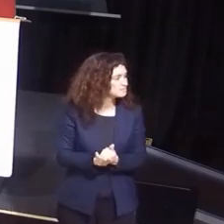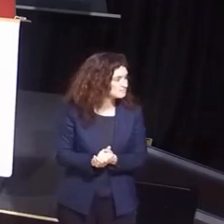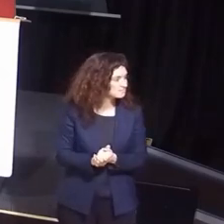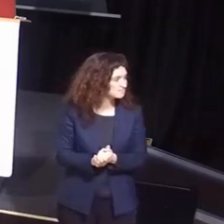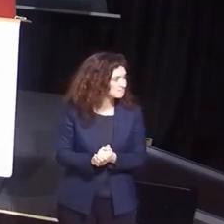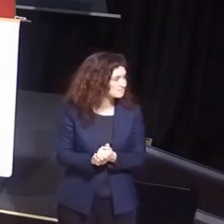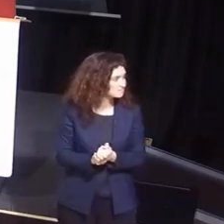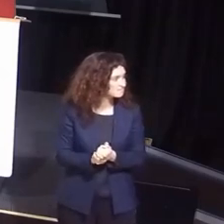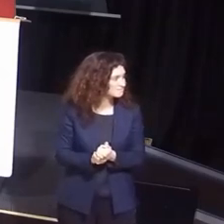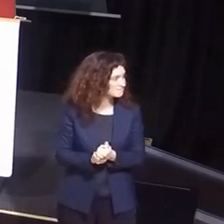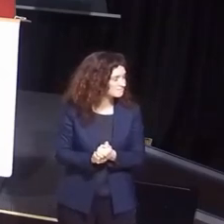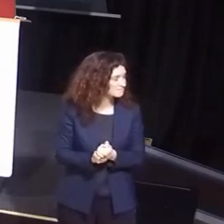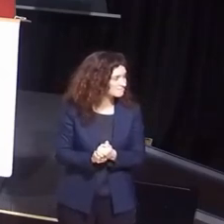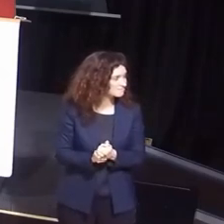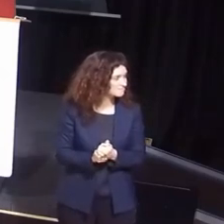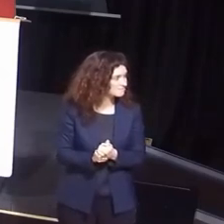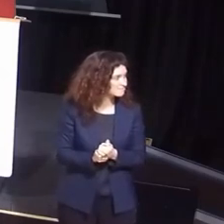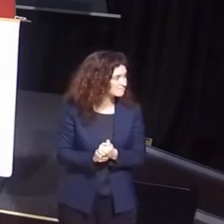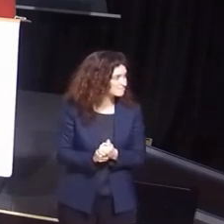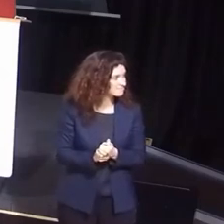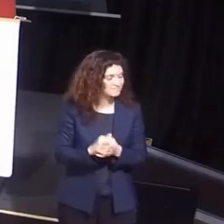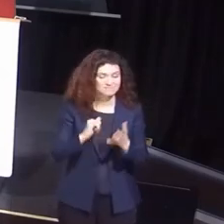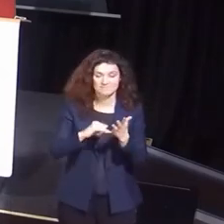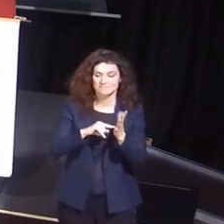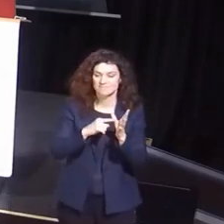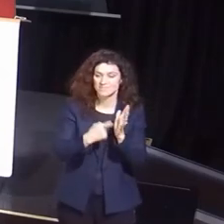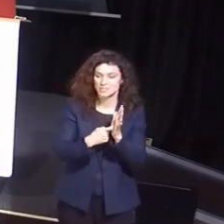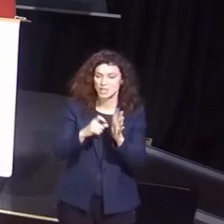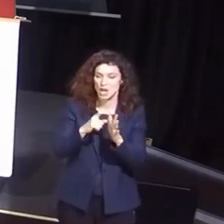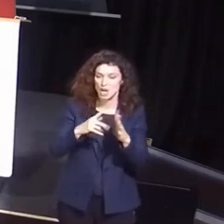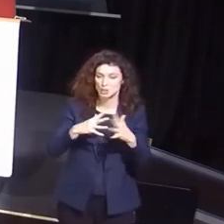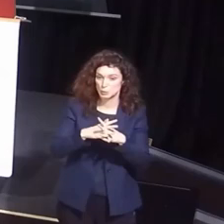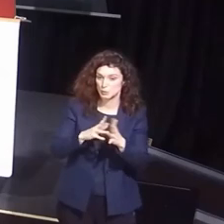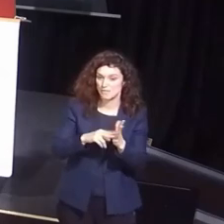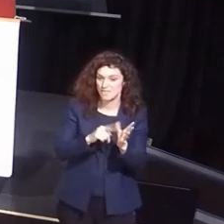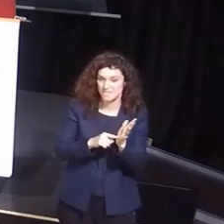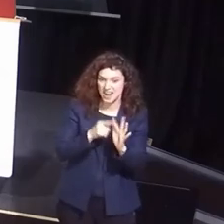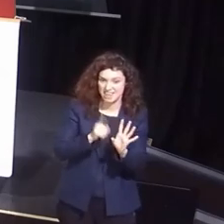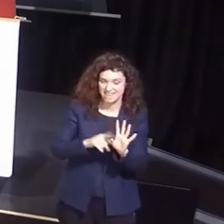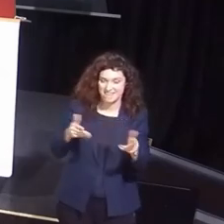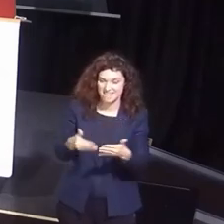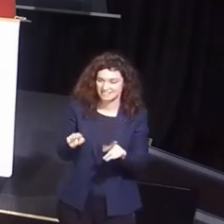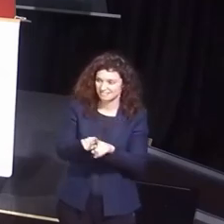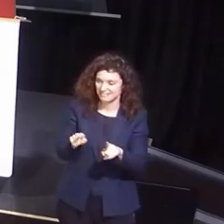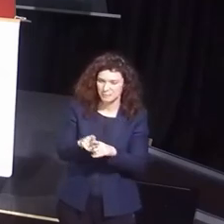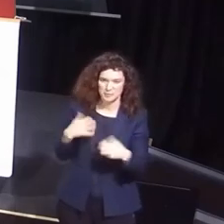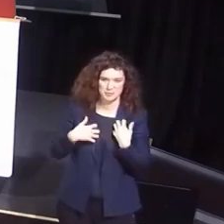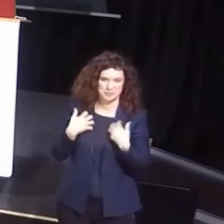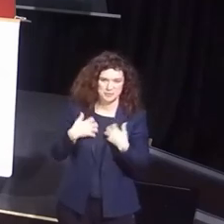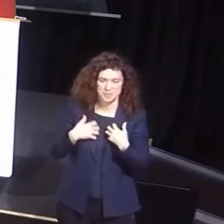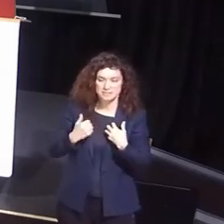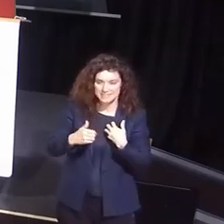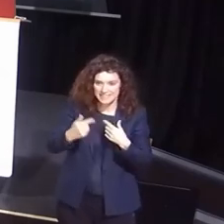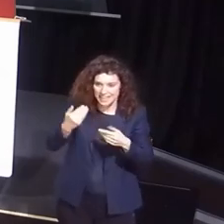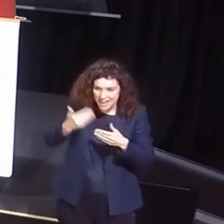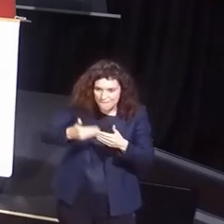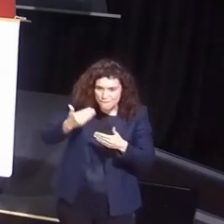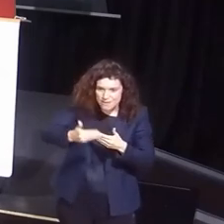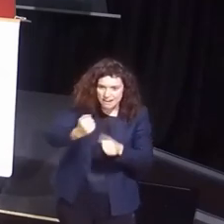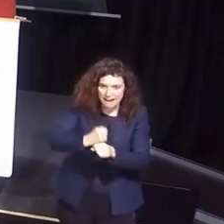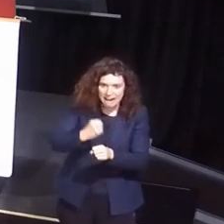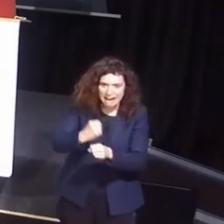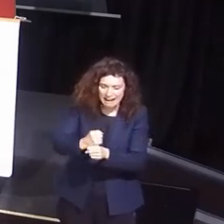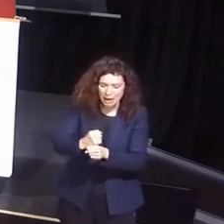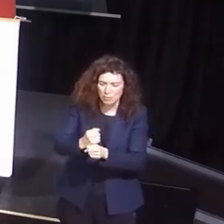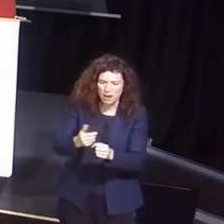reason. And alarmingly, almost every game genre is slowly becoming harder and harder for me to play because there's just so much faff